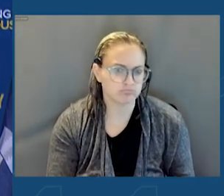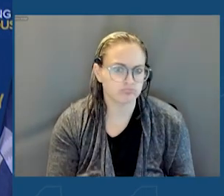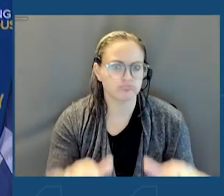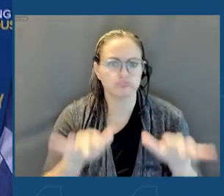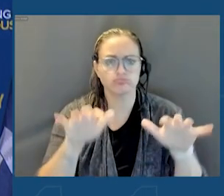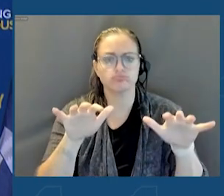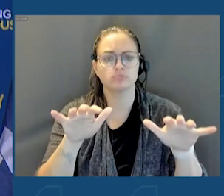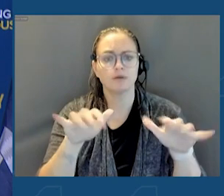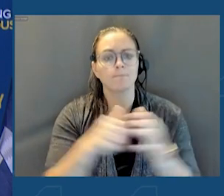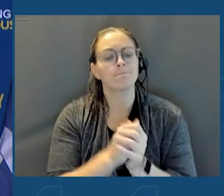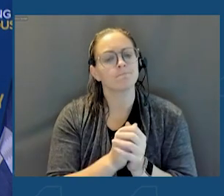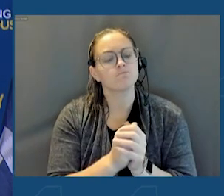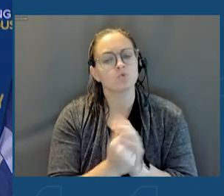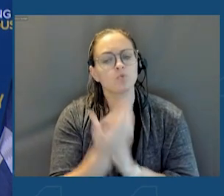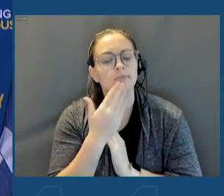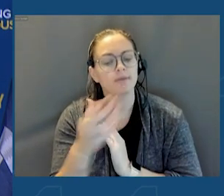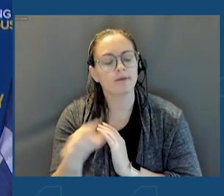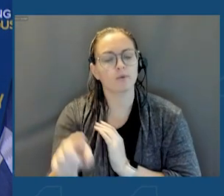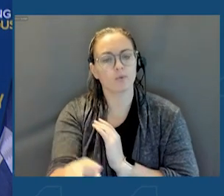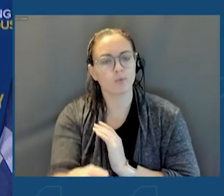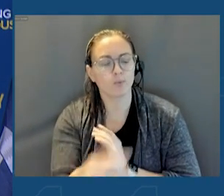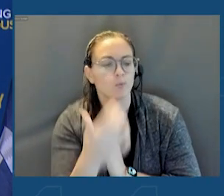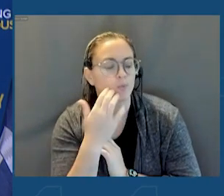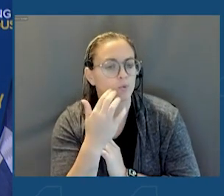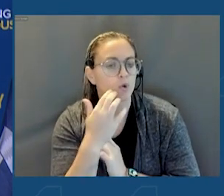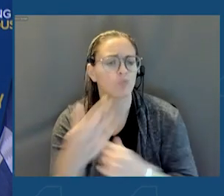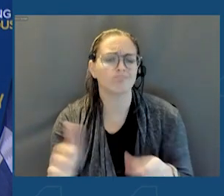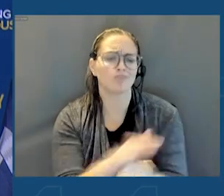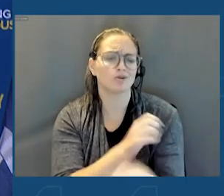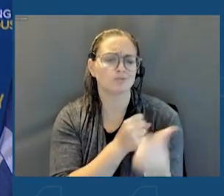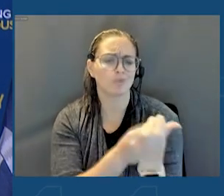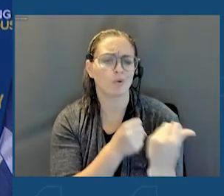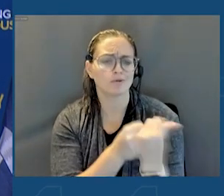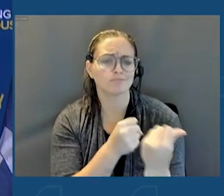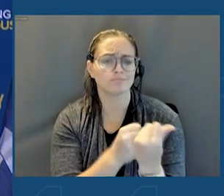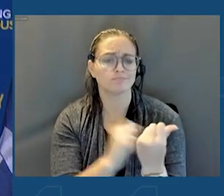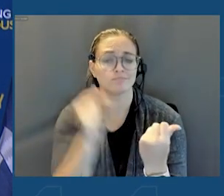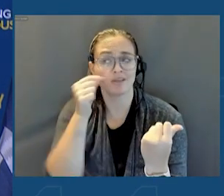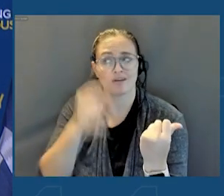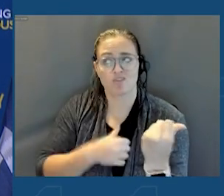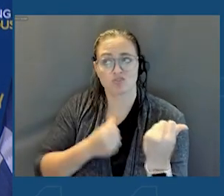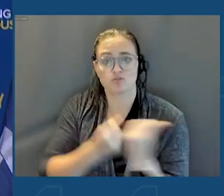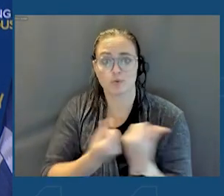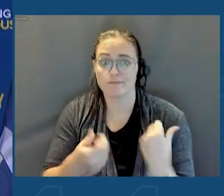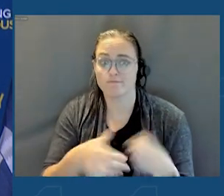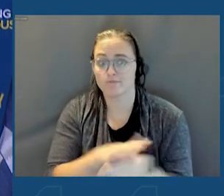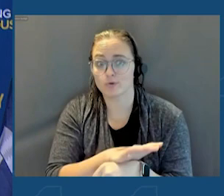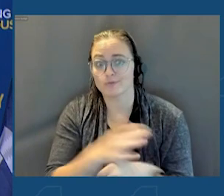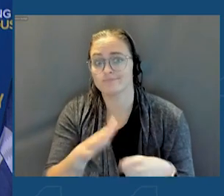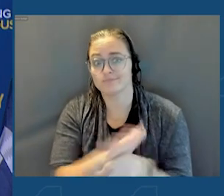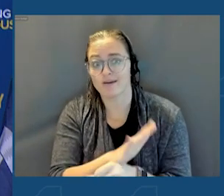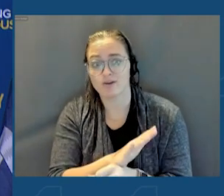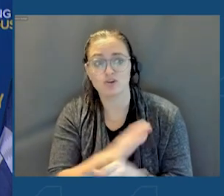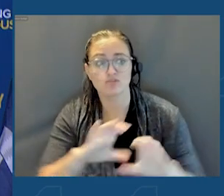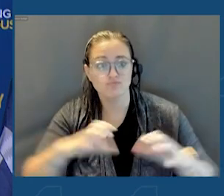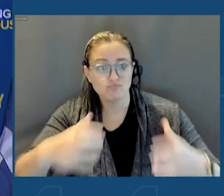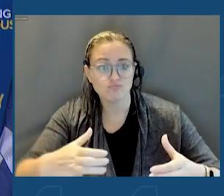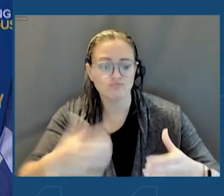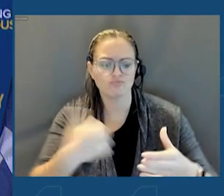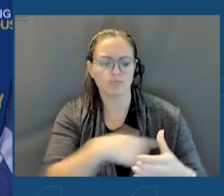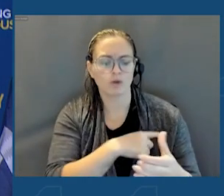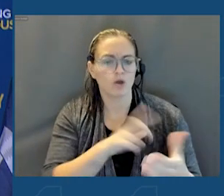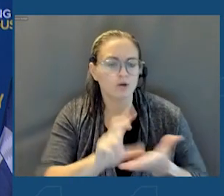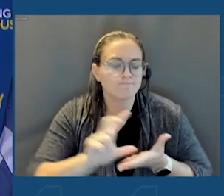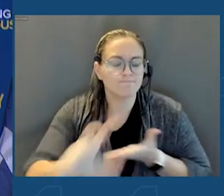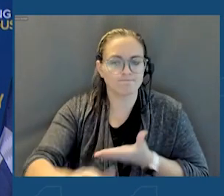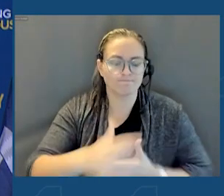want to thank you and know that you have the full support of the governor of the state of New York, our entire administration, because we're all vested in